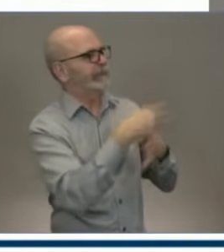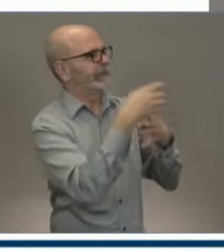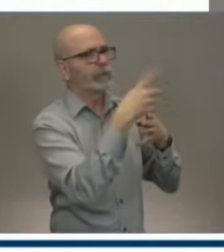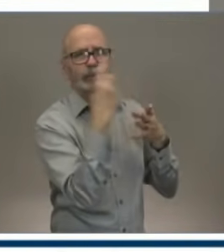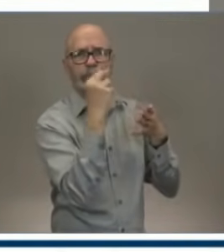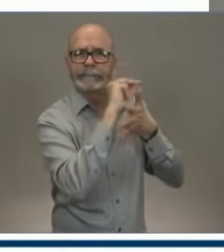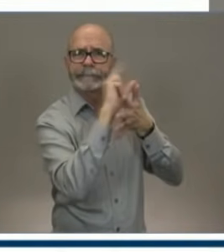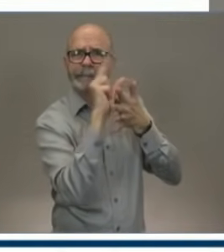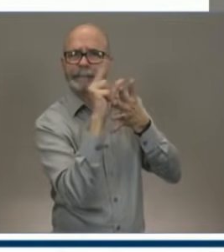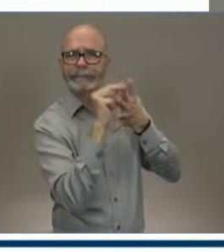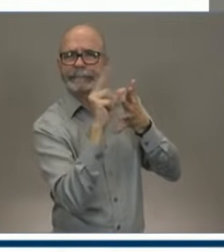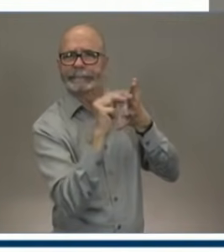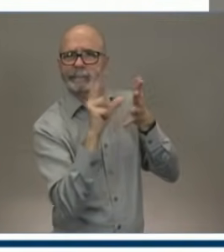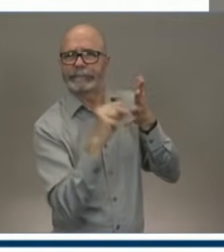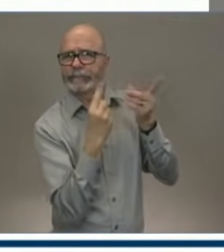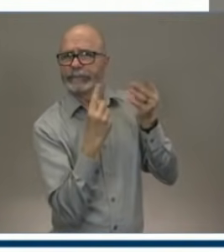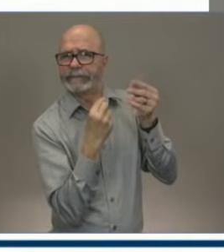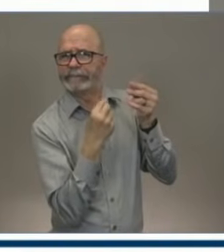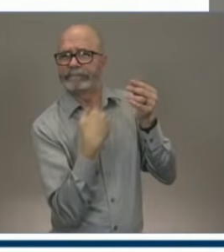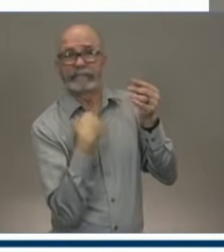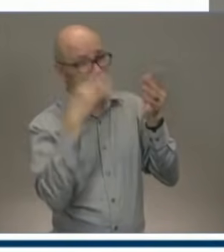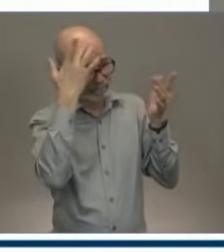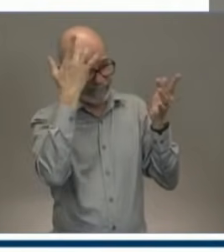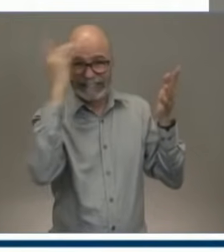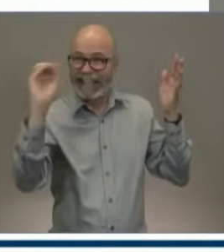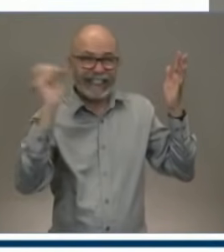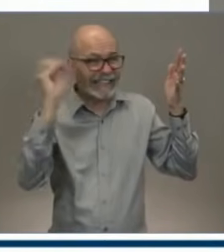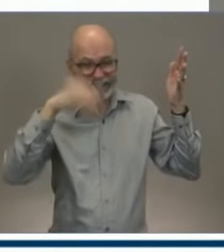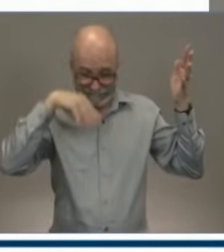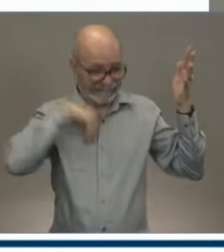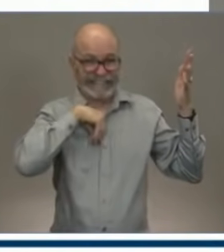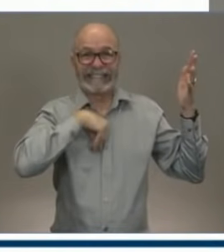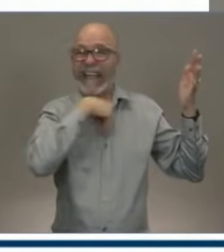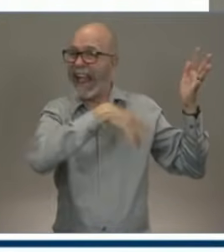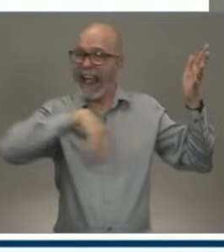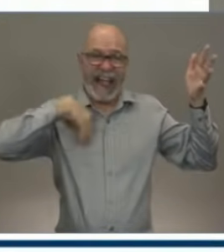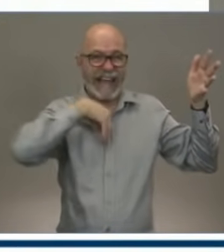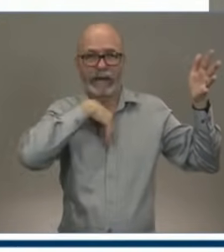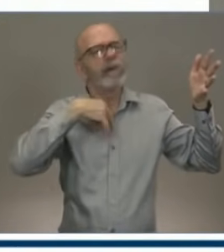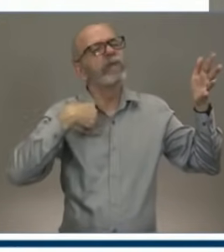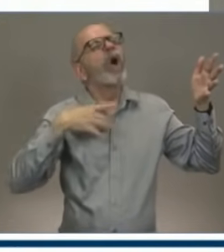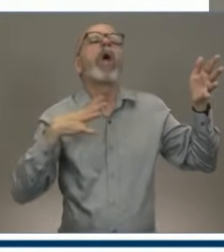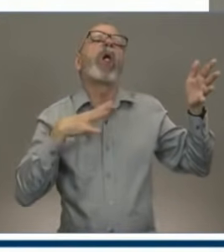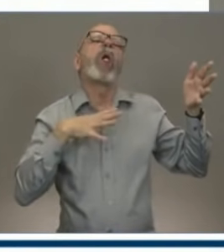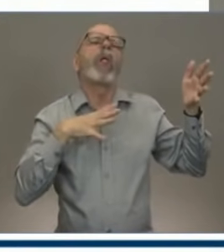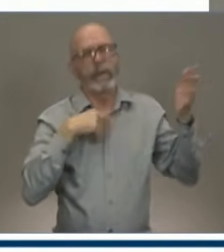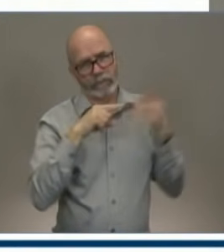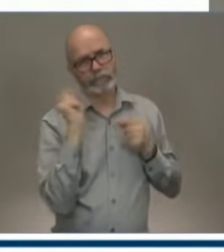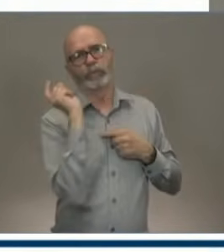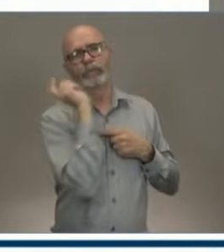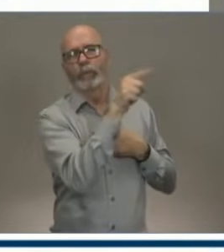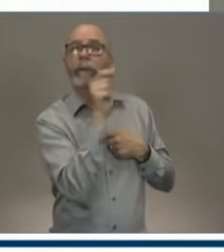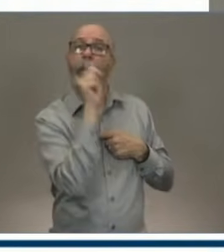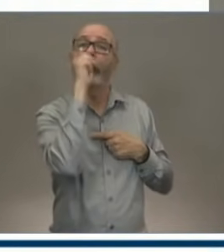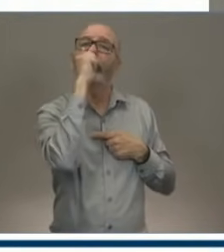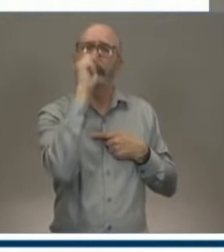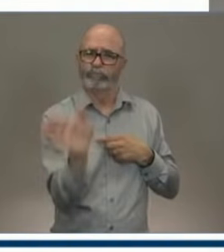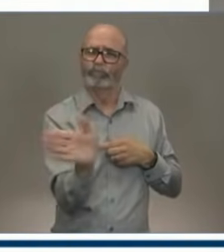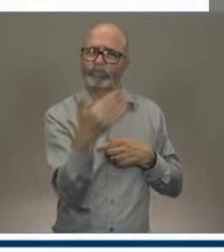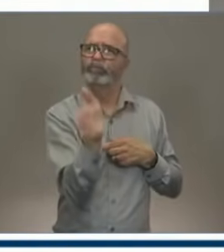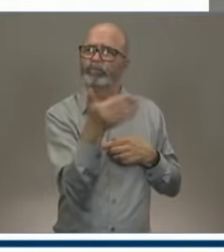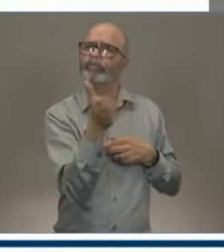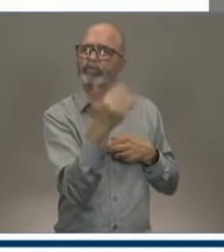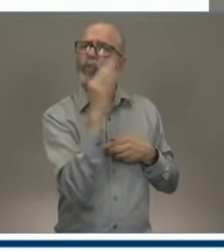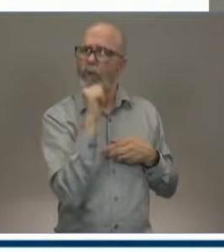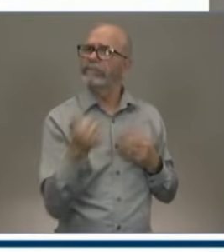if you don't have any symptoms and you think you want to get tested, we would encourage you to do that. And this is most important for people